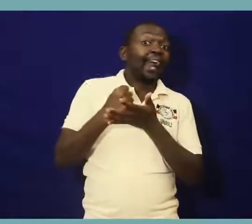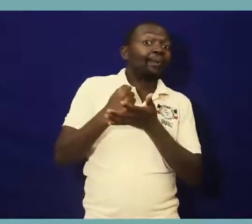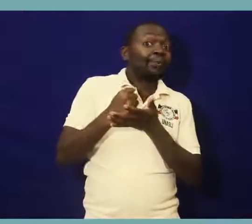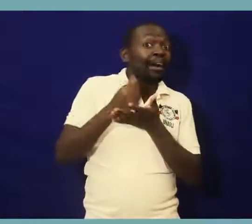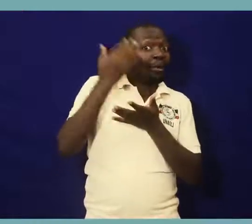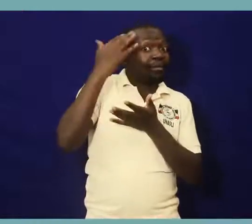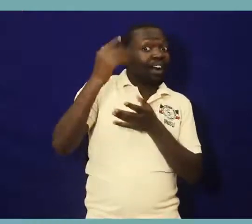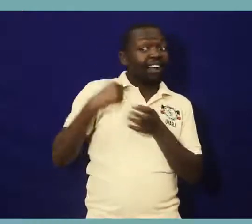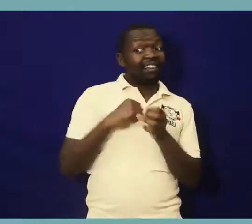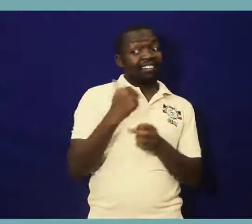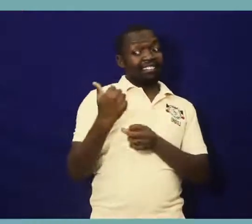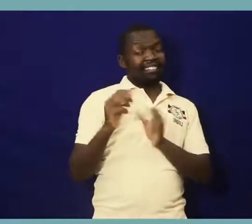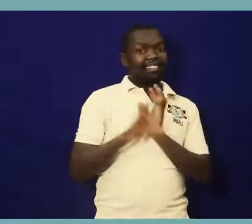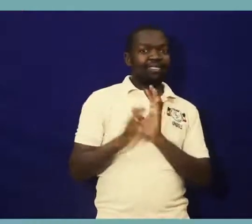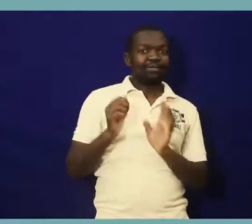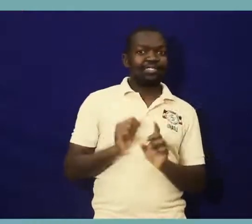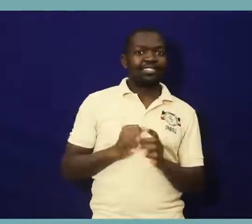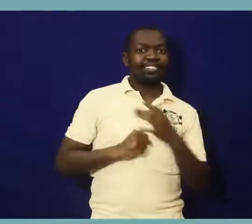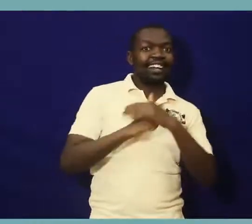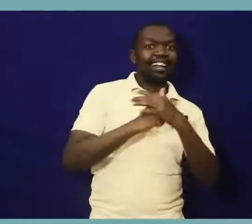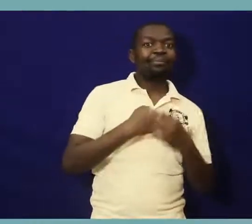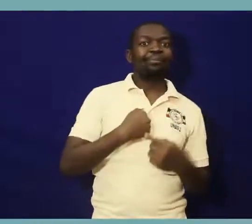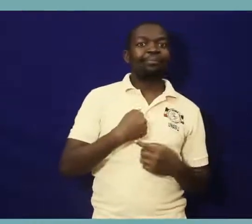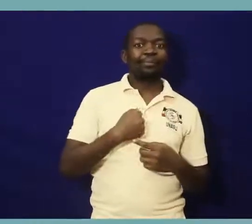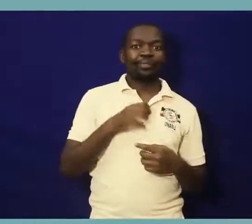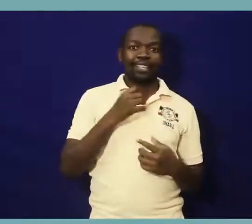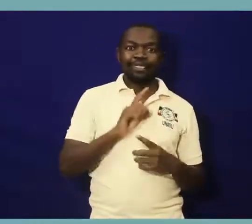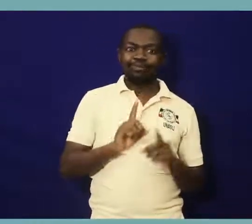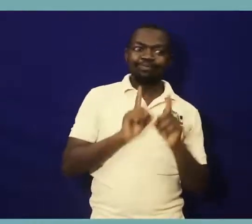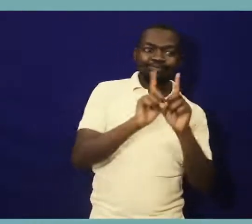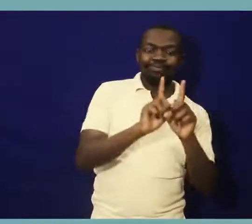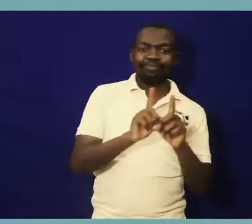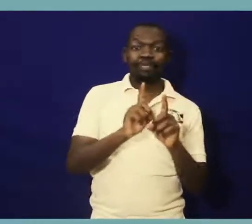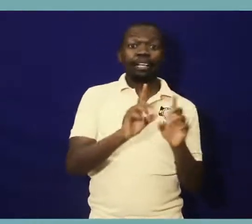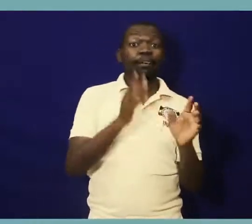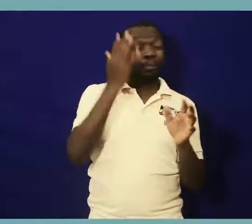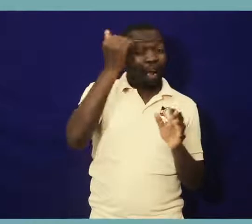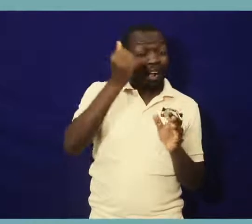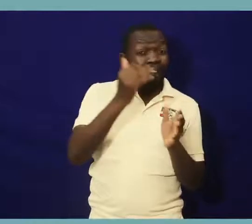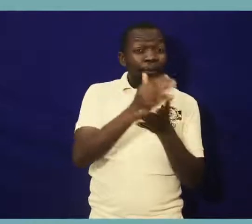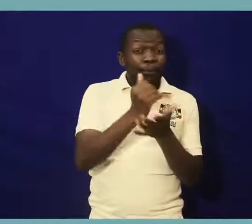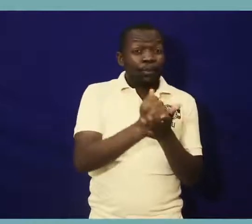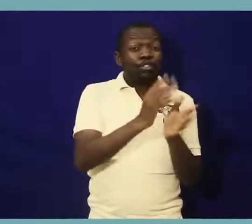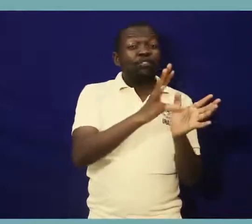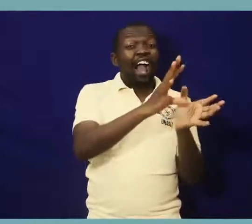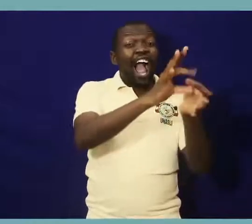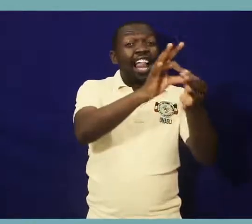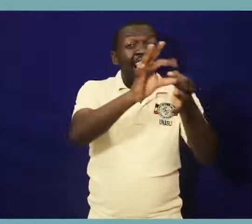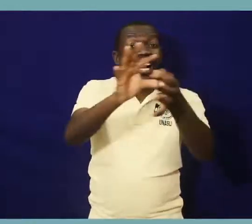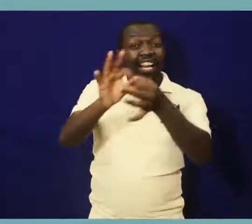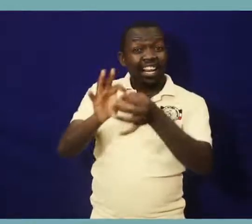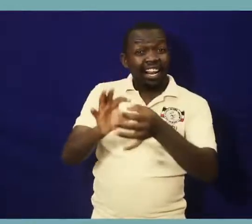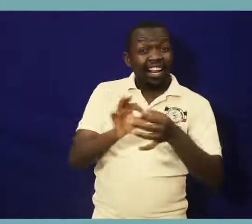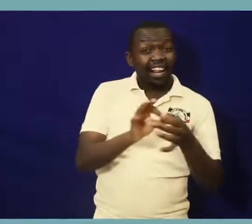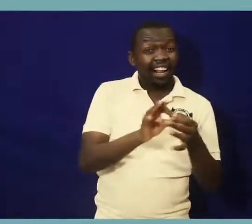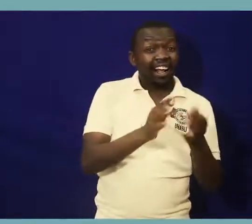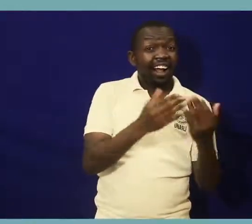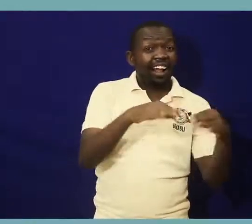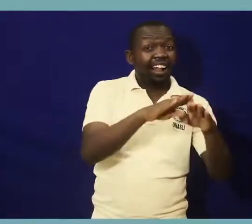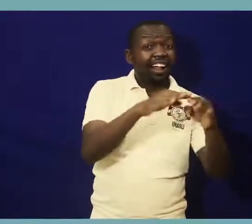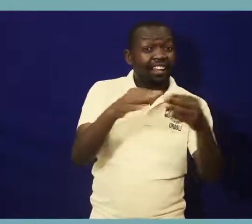from the country it made alliance with. The countries which were already in alliance before the